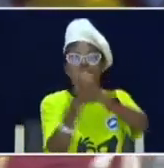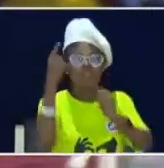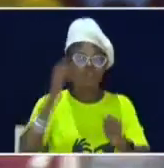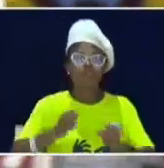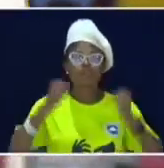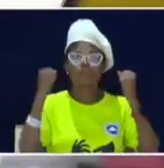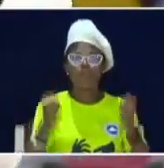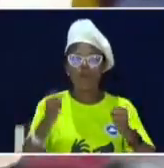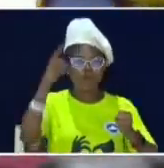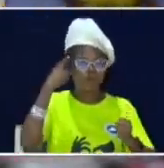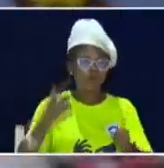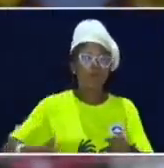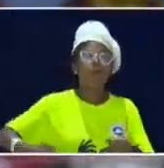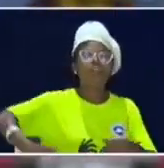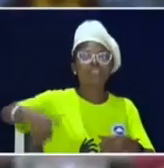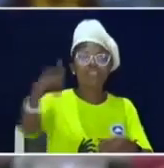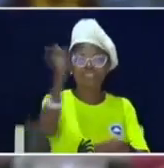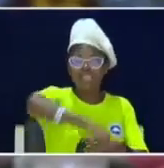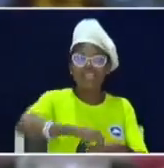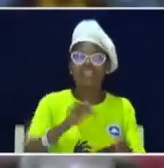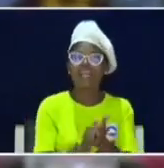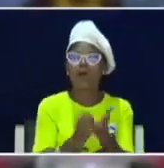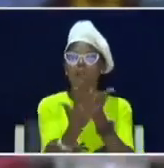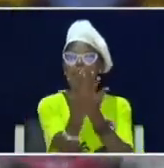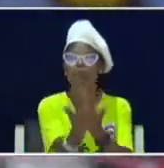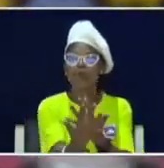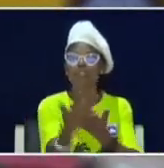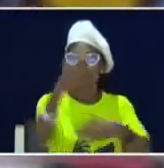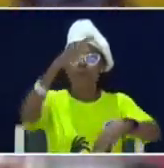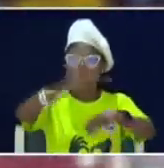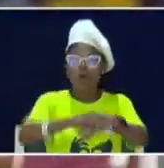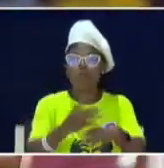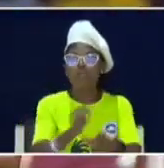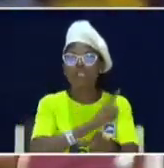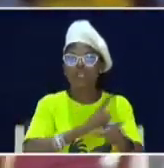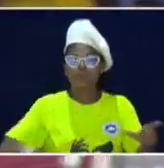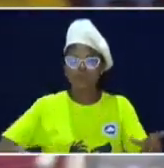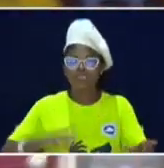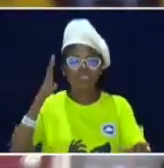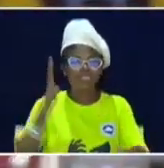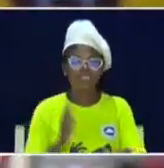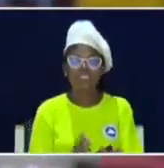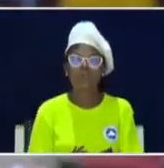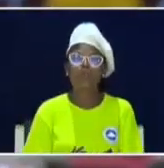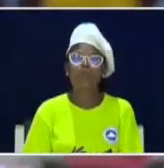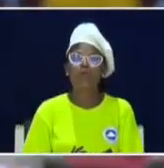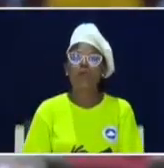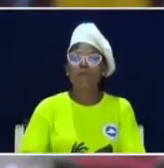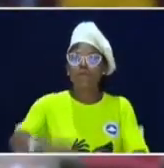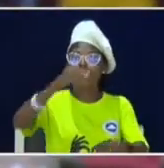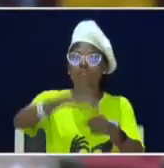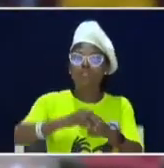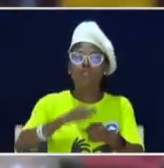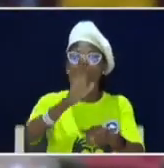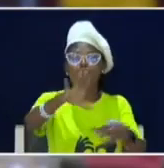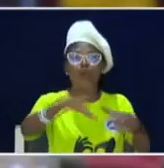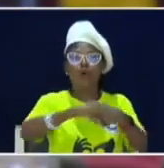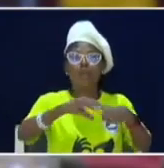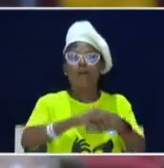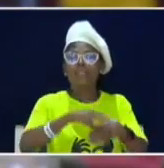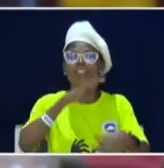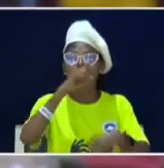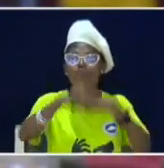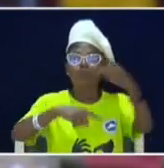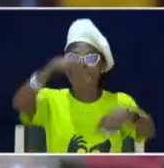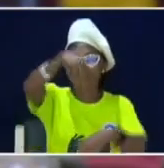wait upon the Lord, what happens? They shall. Some persons are too weak. Marriages, your marriage is going